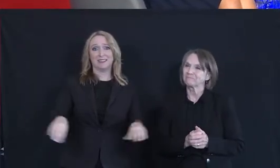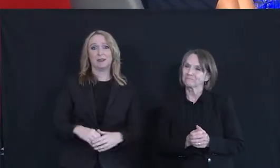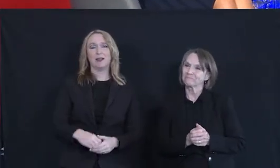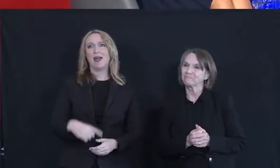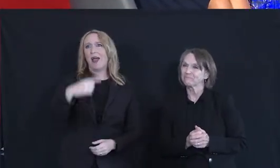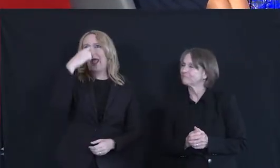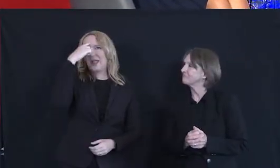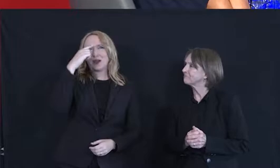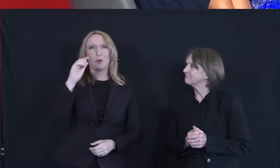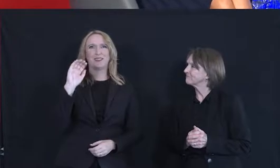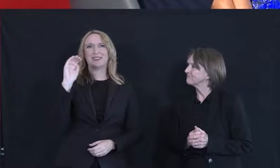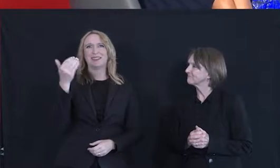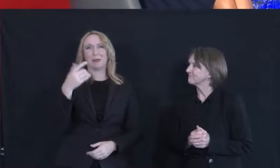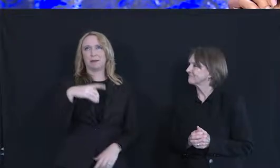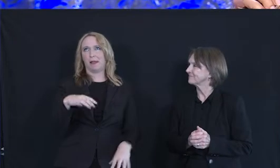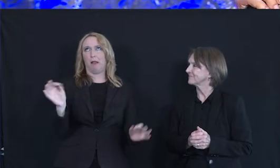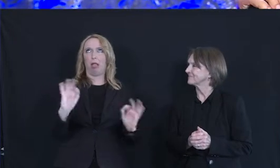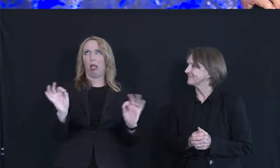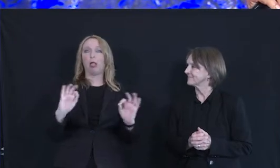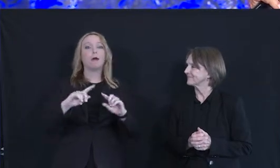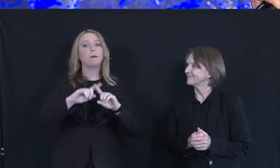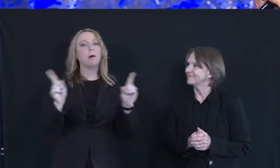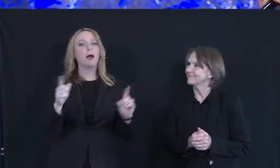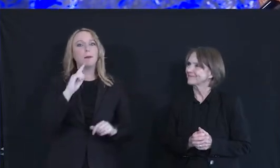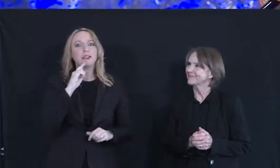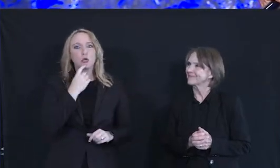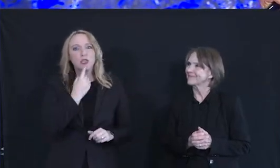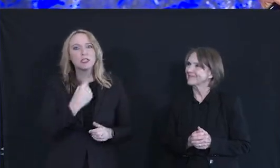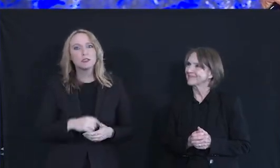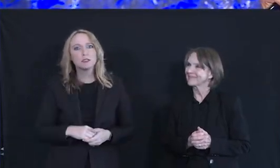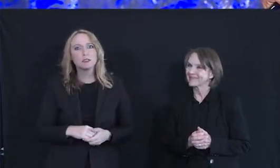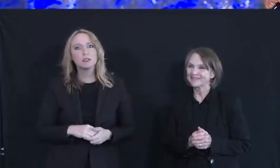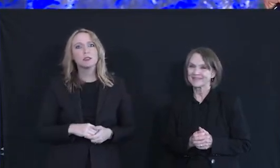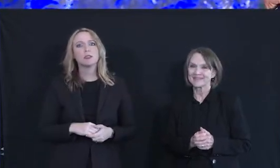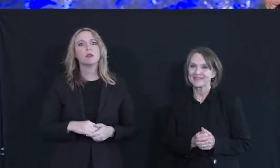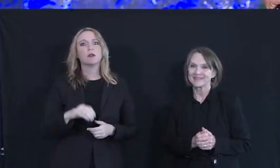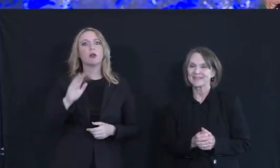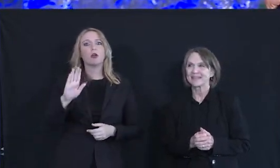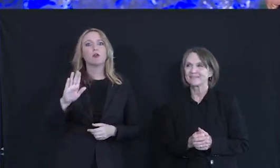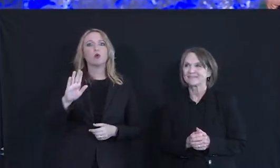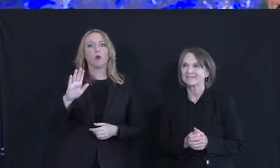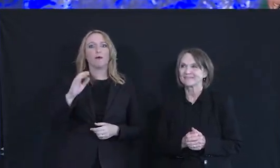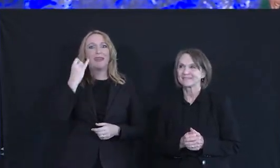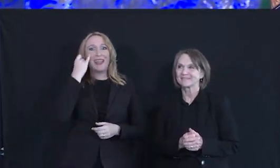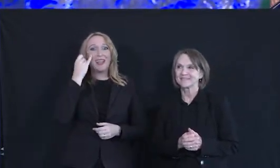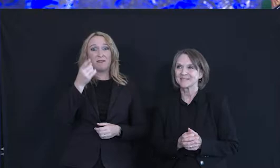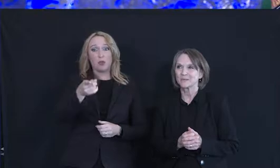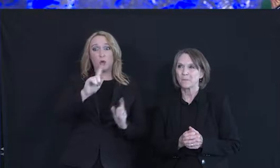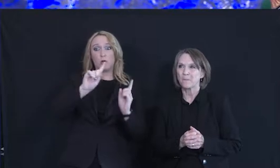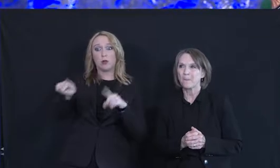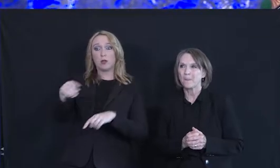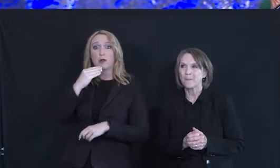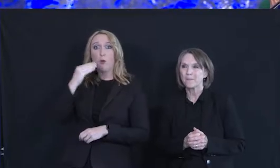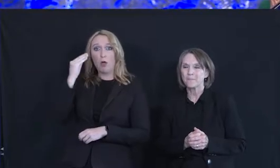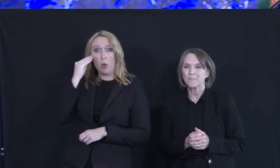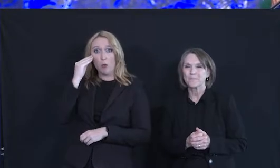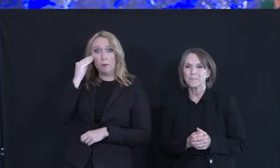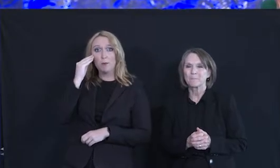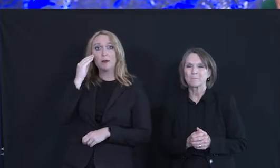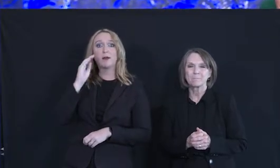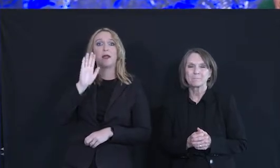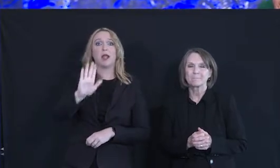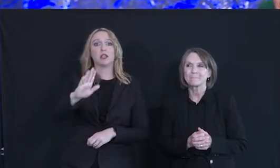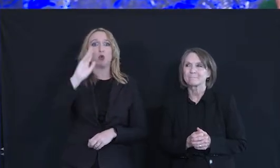it sounds so cliche it does but when you're I mean there's nothing better to get out of your political bubble than to go home and your son has got